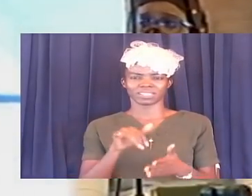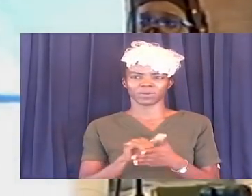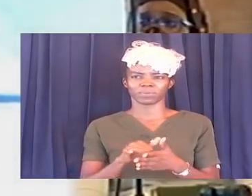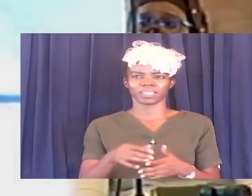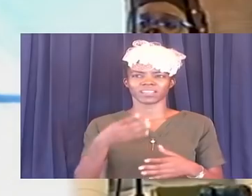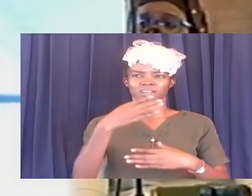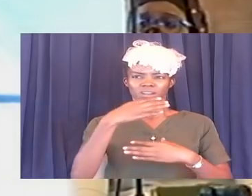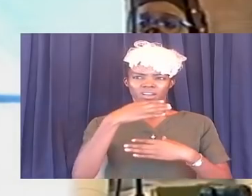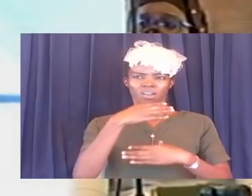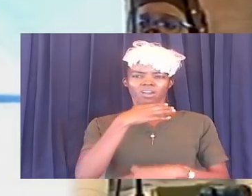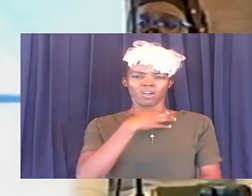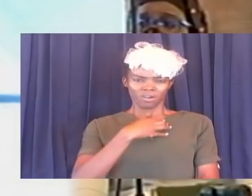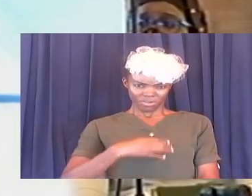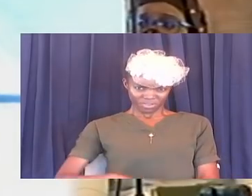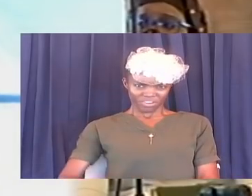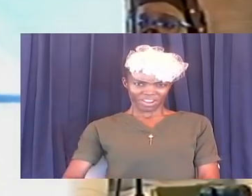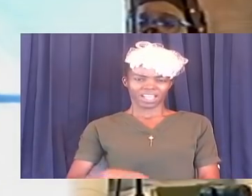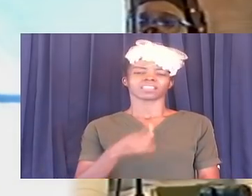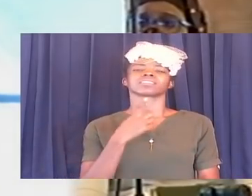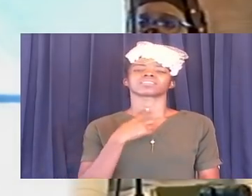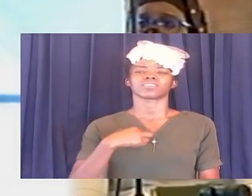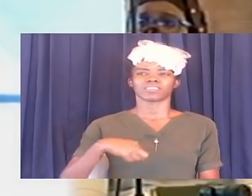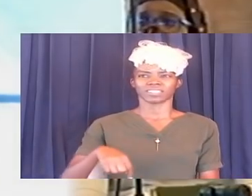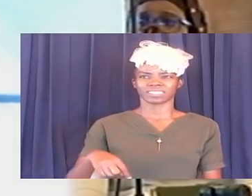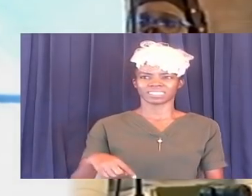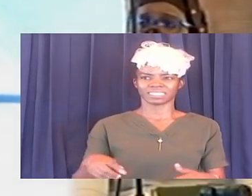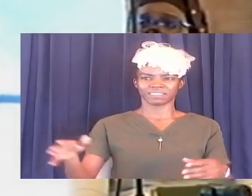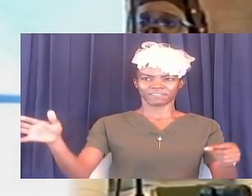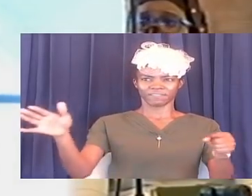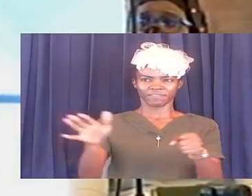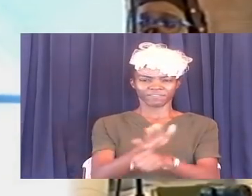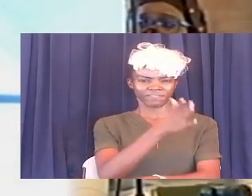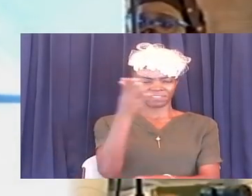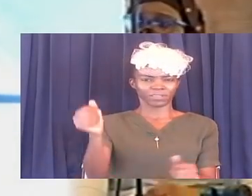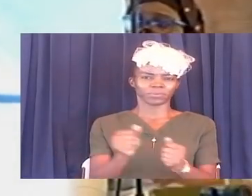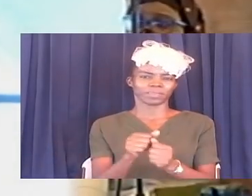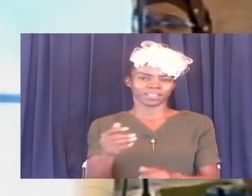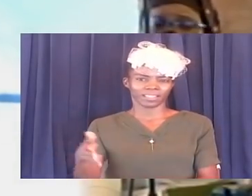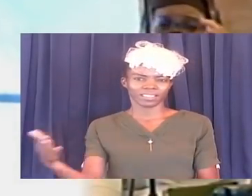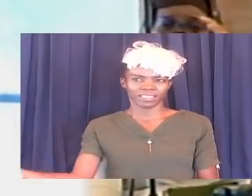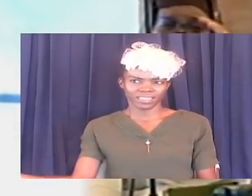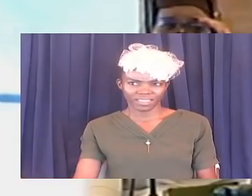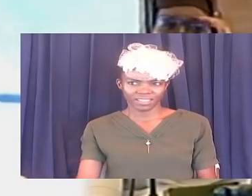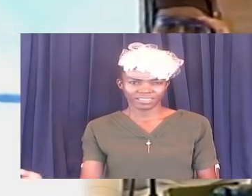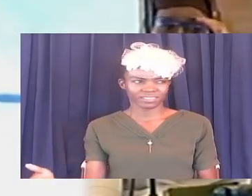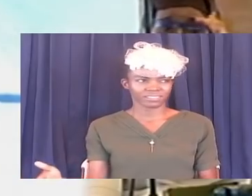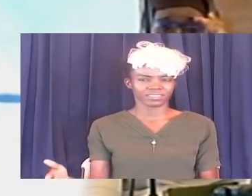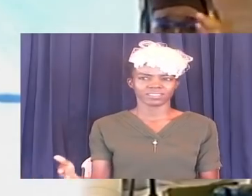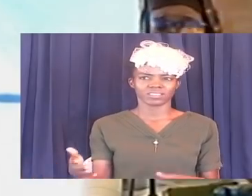him and be filled with the things that he desires for us to be filled with.